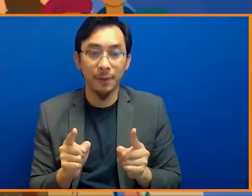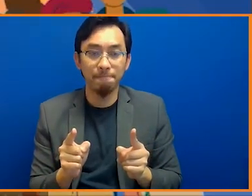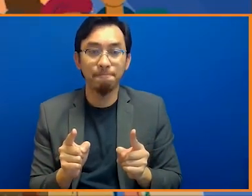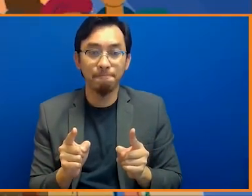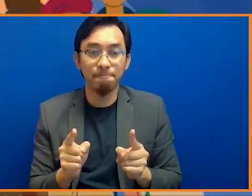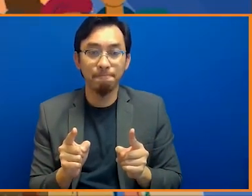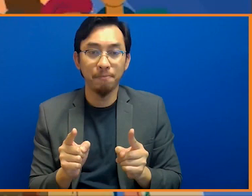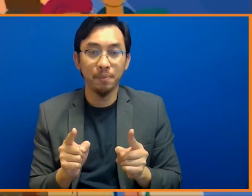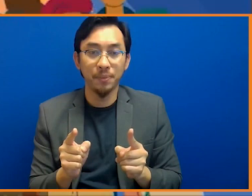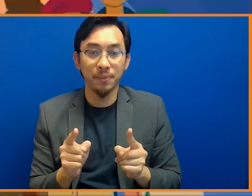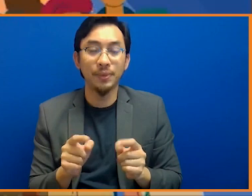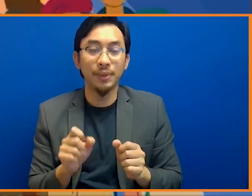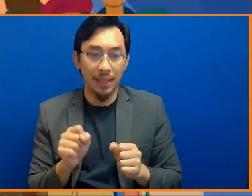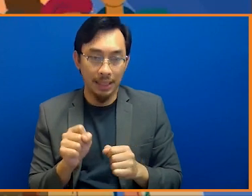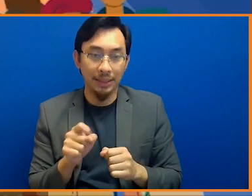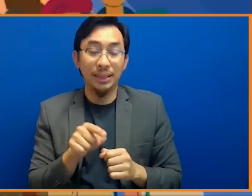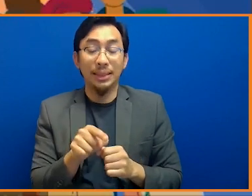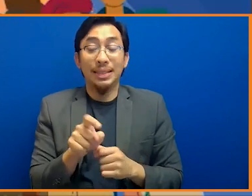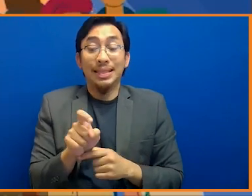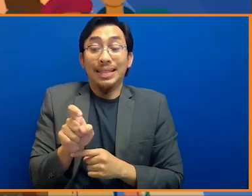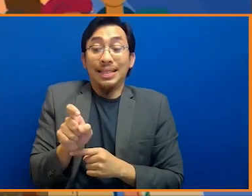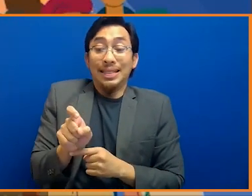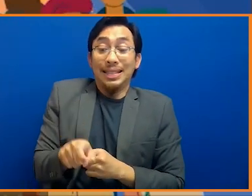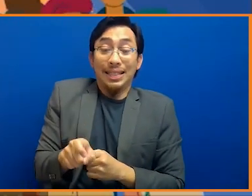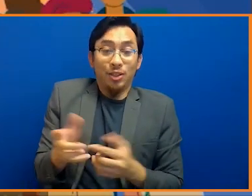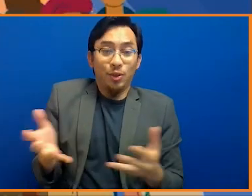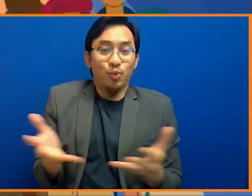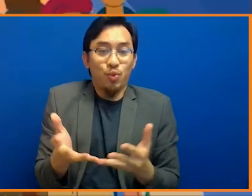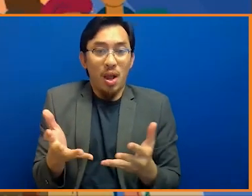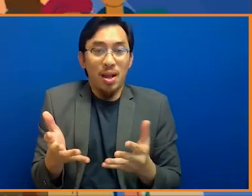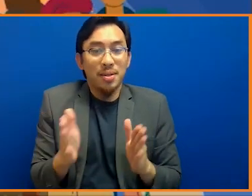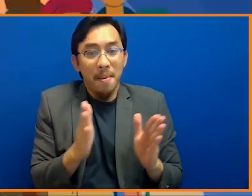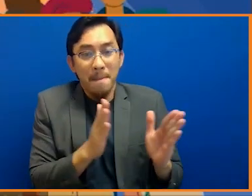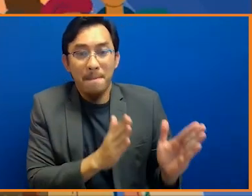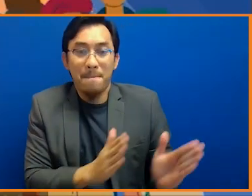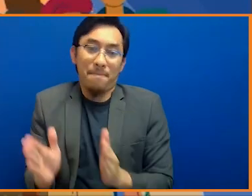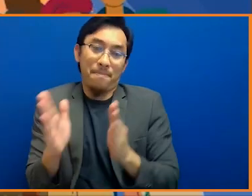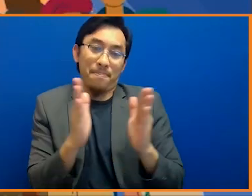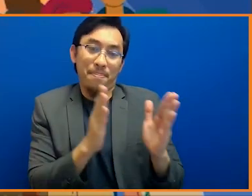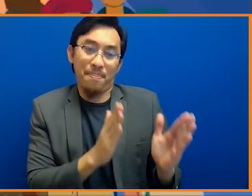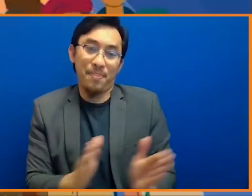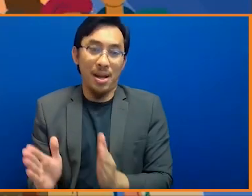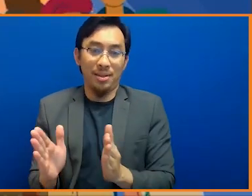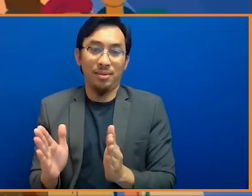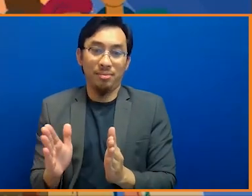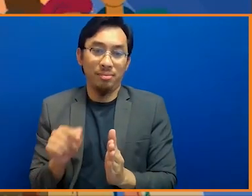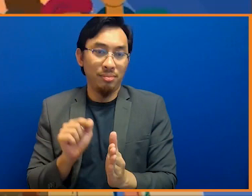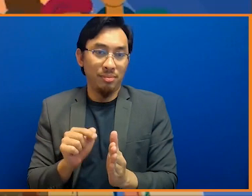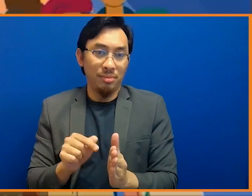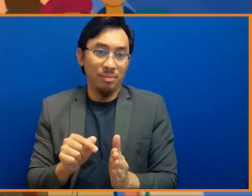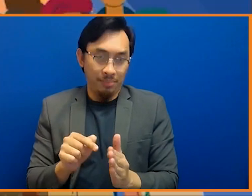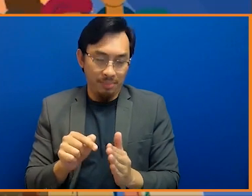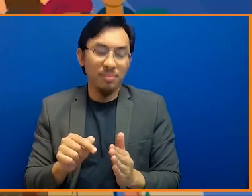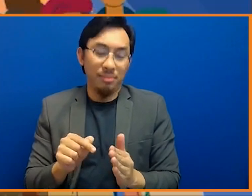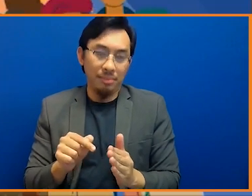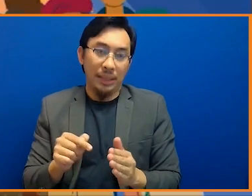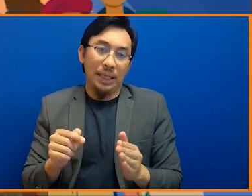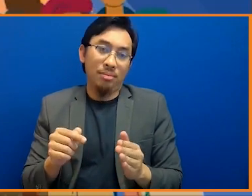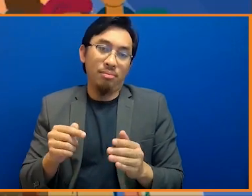confirm the need to increase disaster preparedness